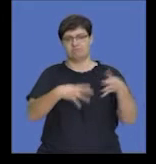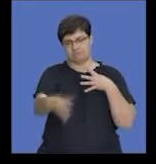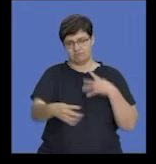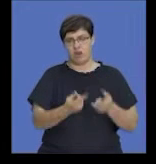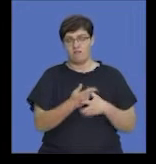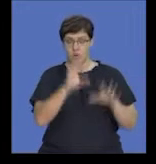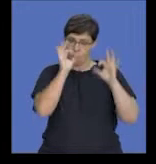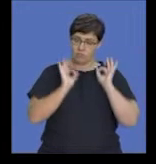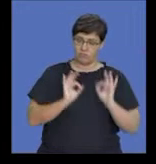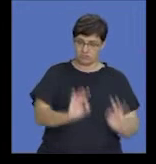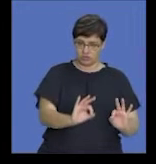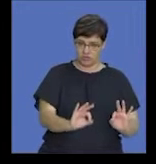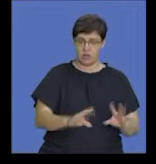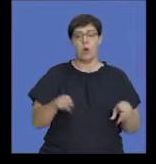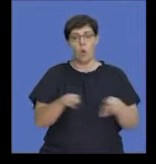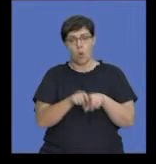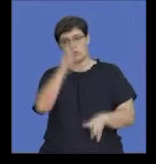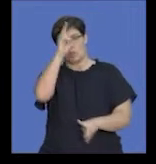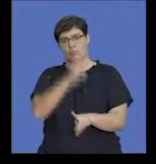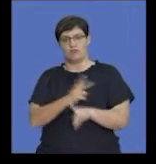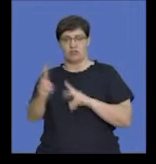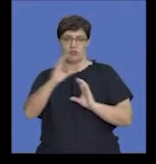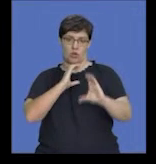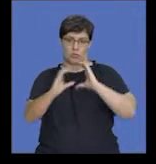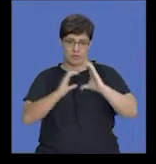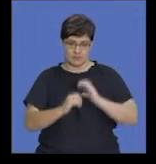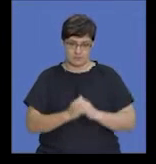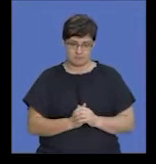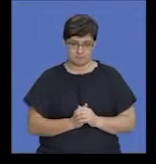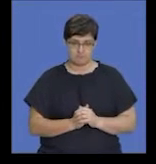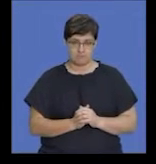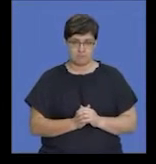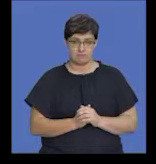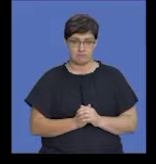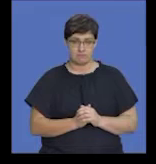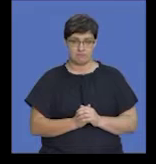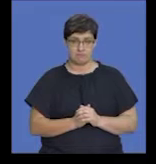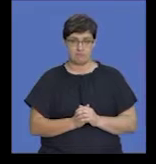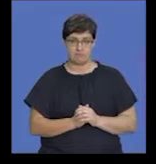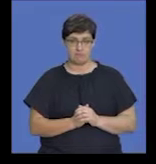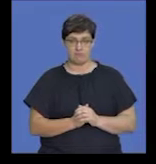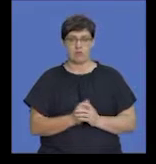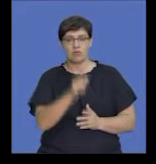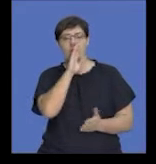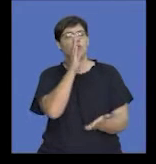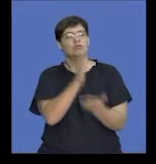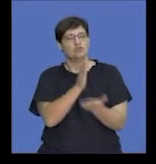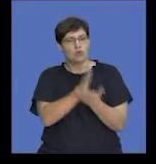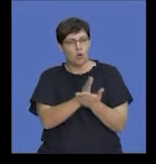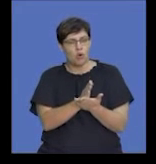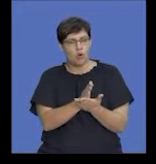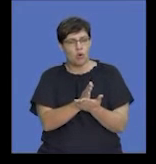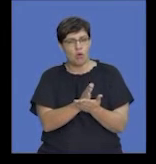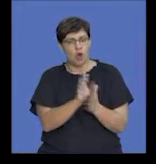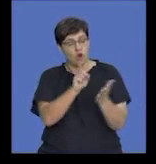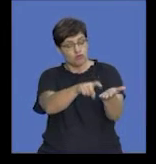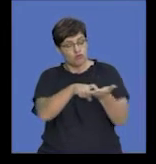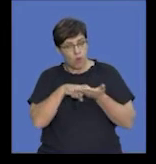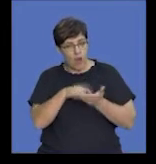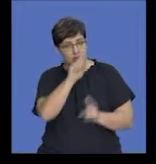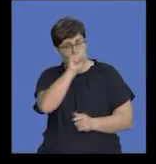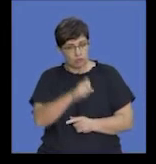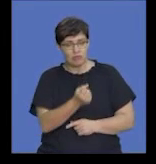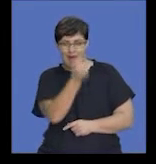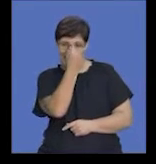official purposes and for professional communication, okay? It is to ensure you understand the requirements of the